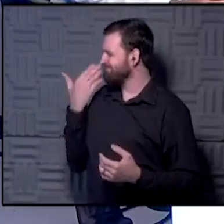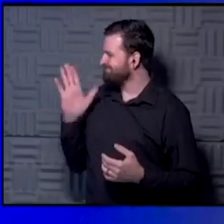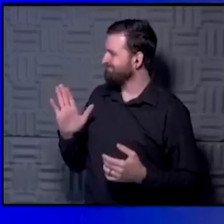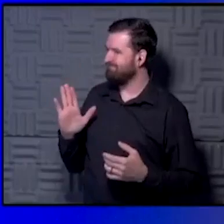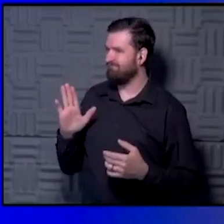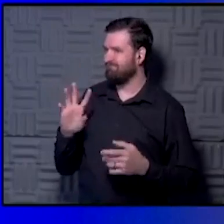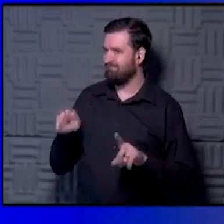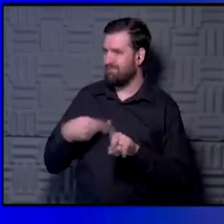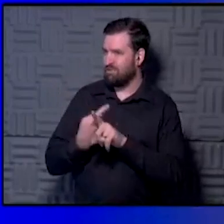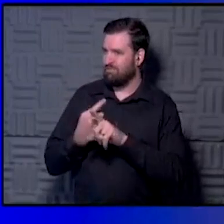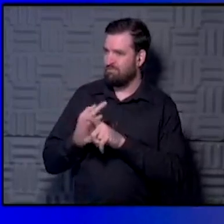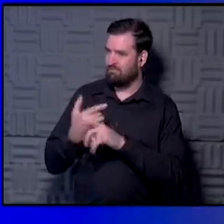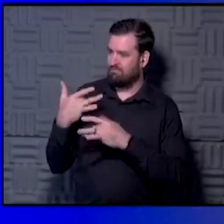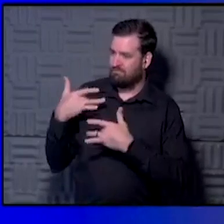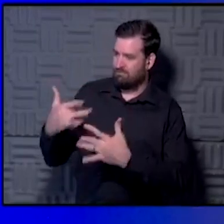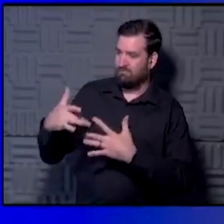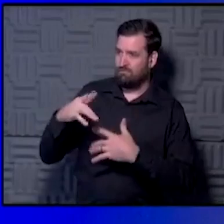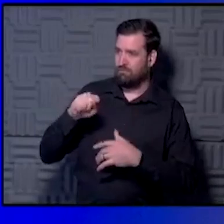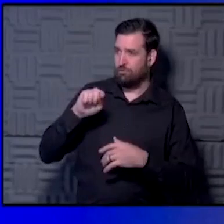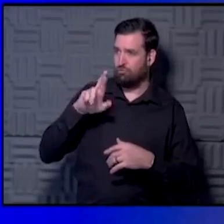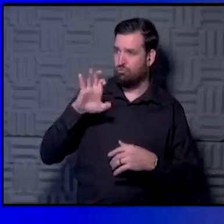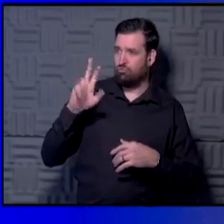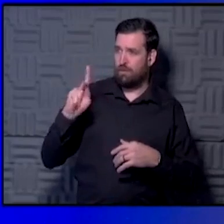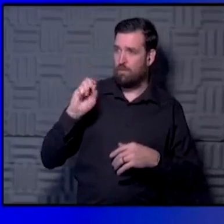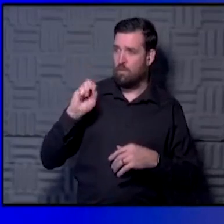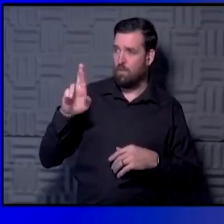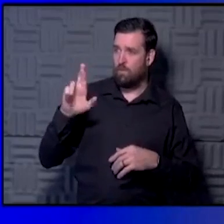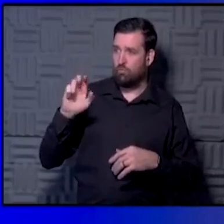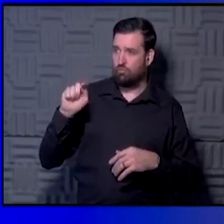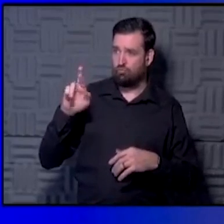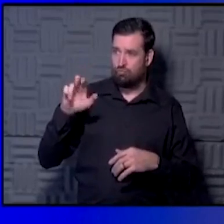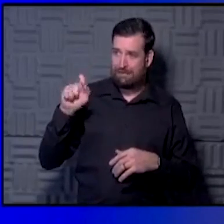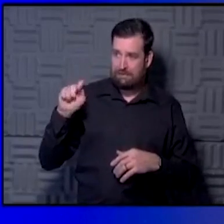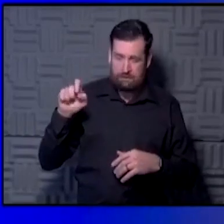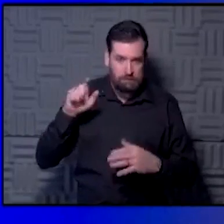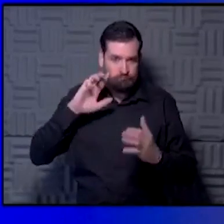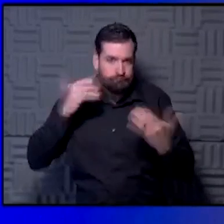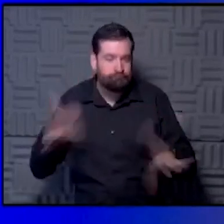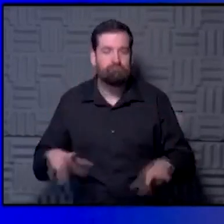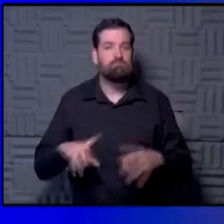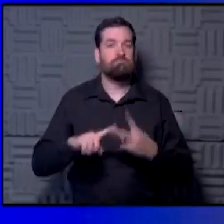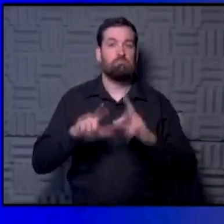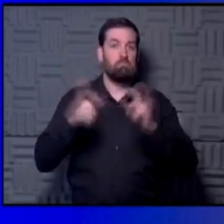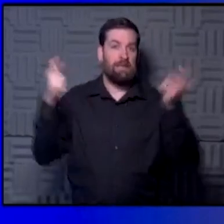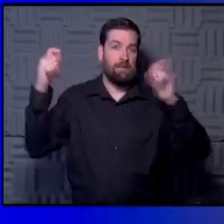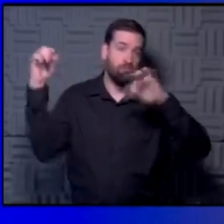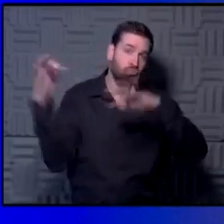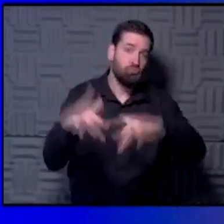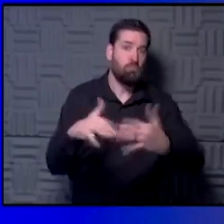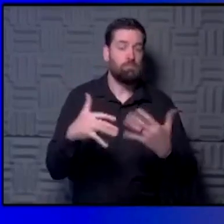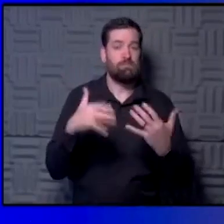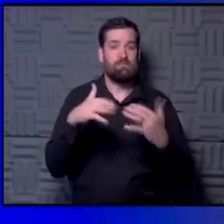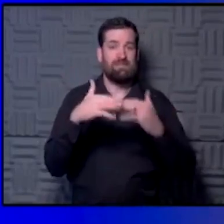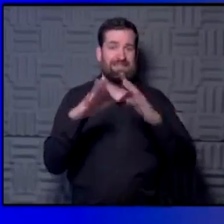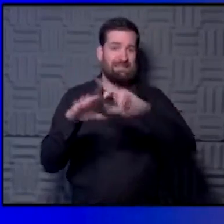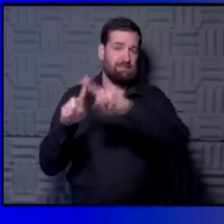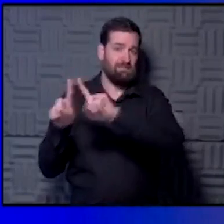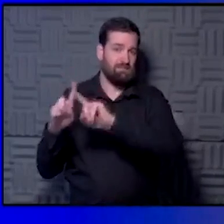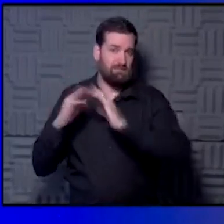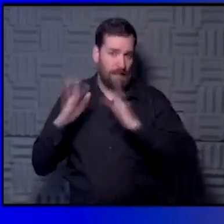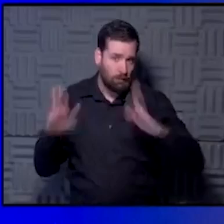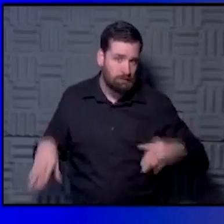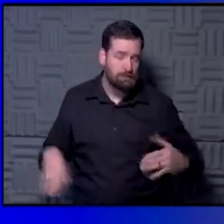if it's just the traditional trick-or-treating. Again, hopefully there's no other large group gatherings at those houses.